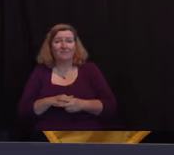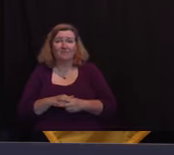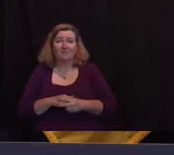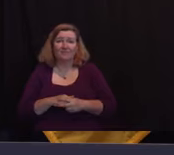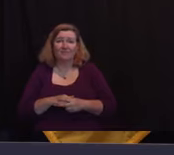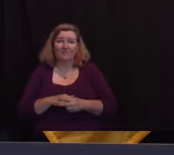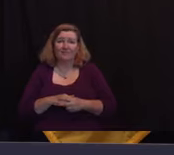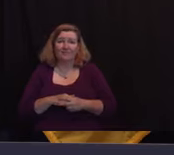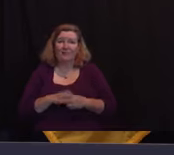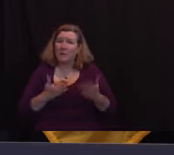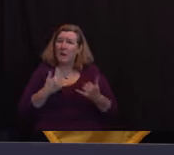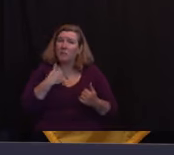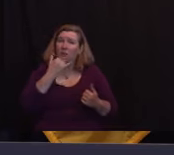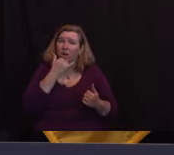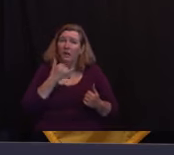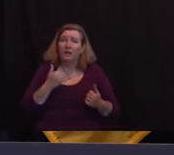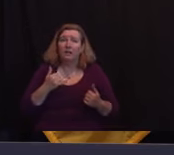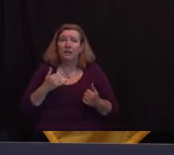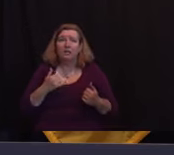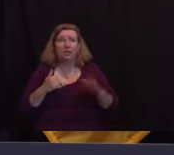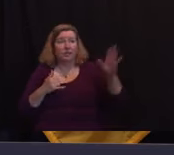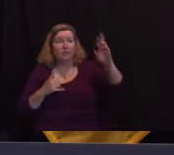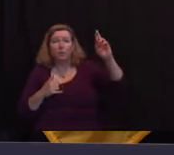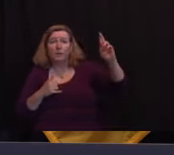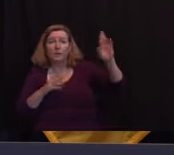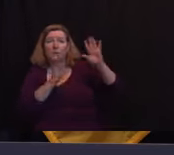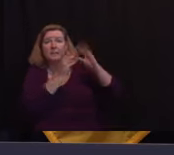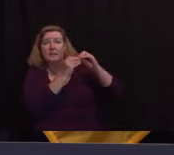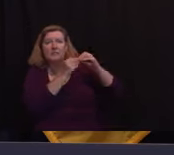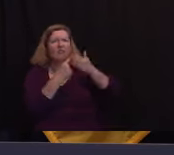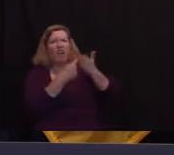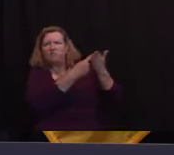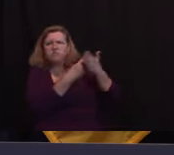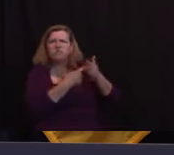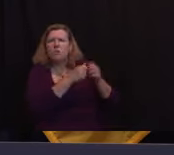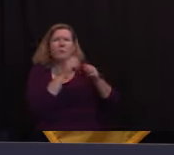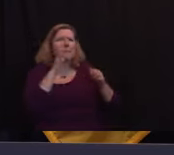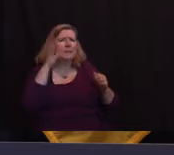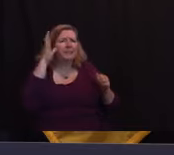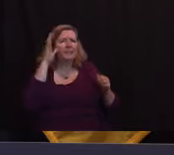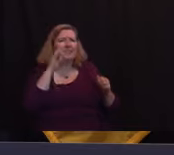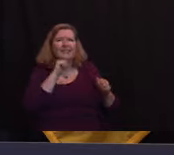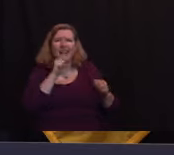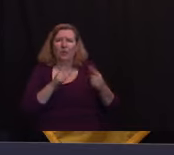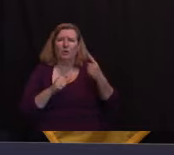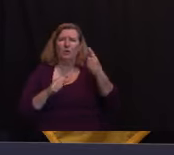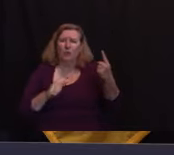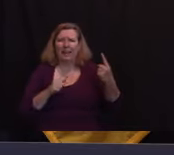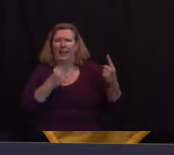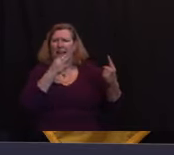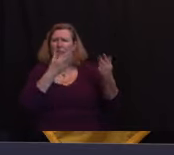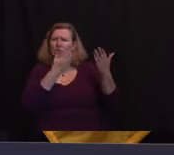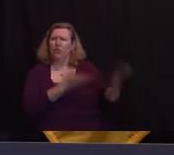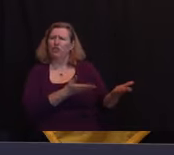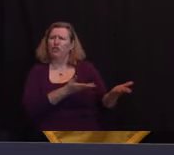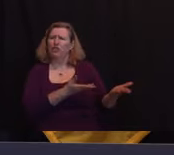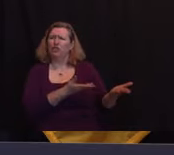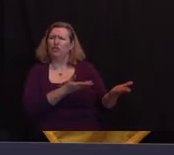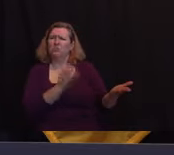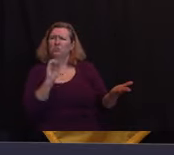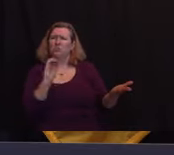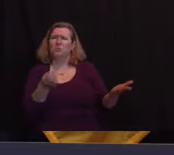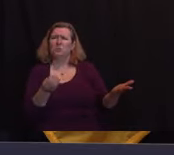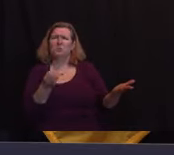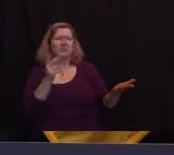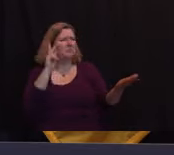was not one health expert in their discussion. Not one. I mean, come on, man. You got to know what the health